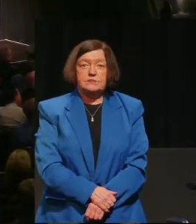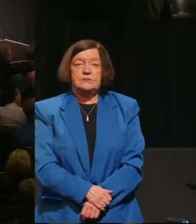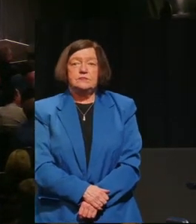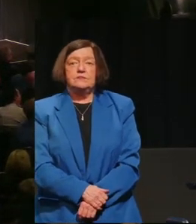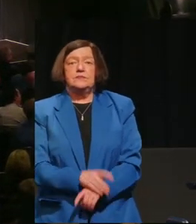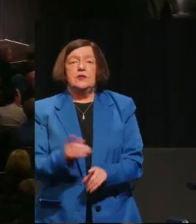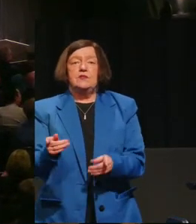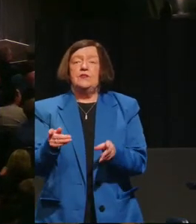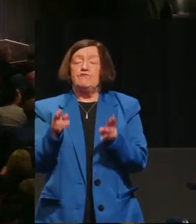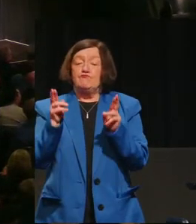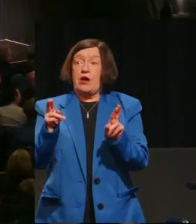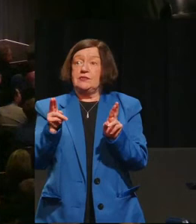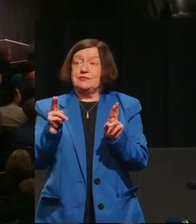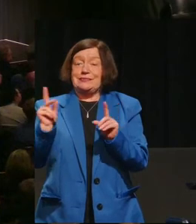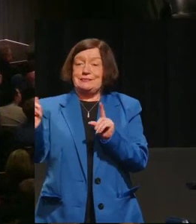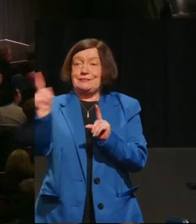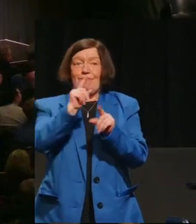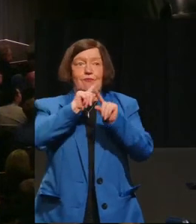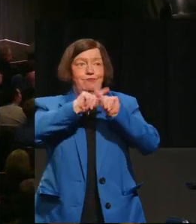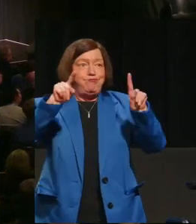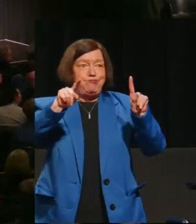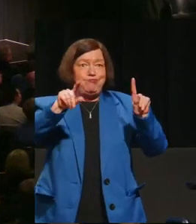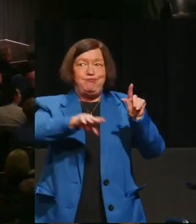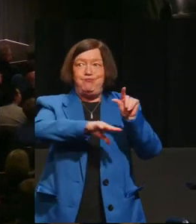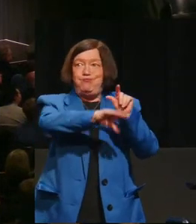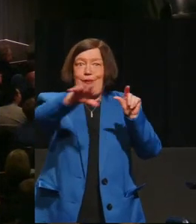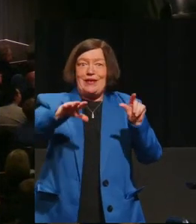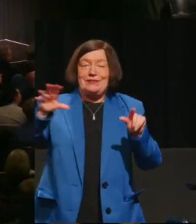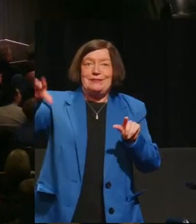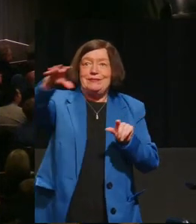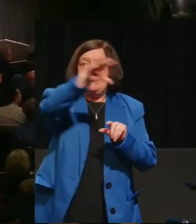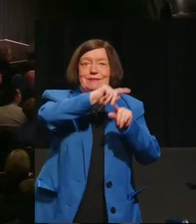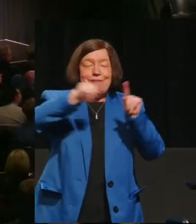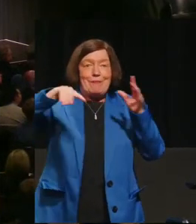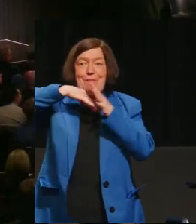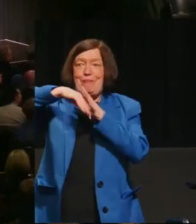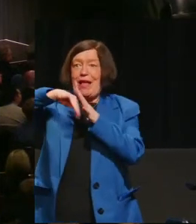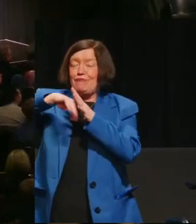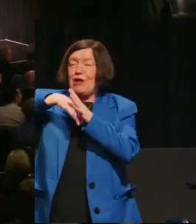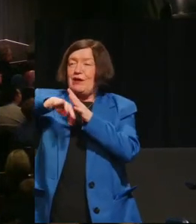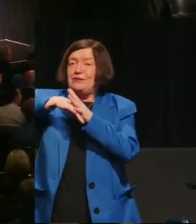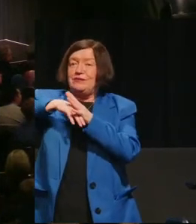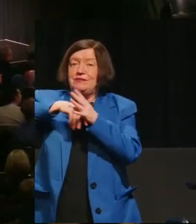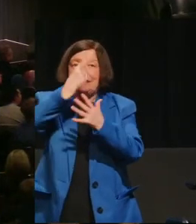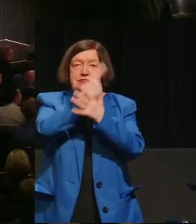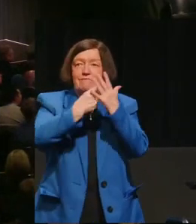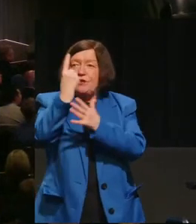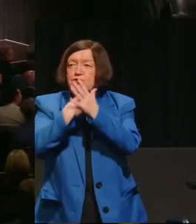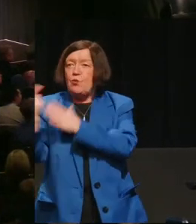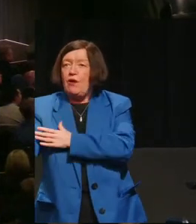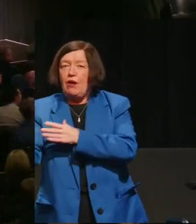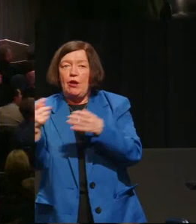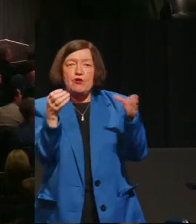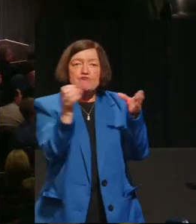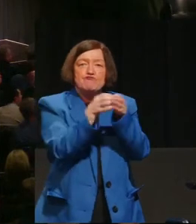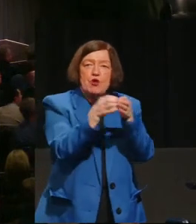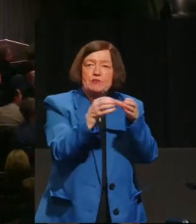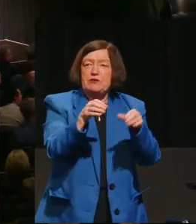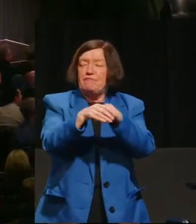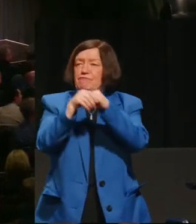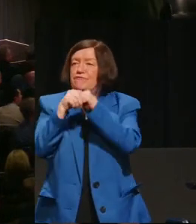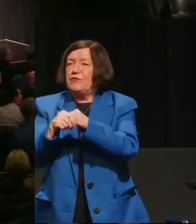The righteous came from all walks of life and all backgrounds, individuals, groups of